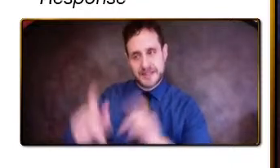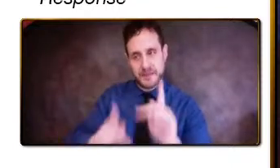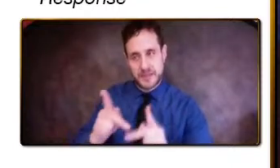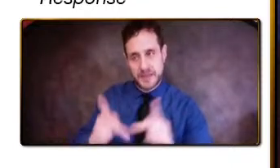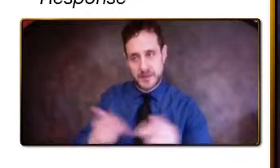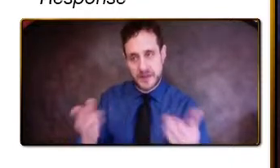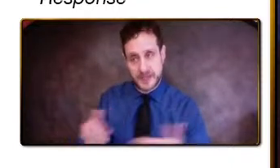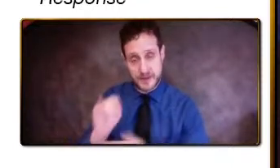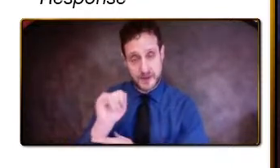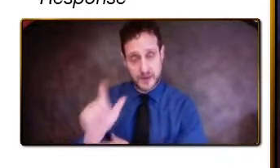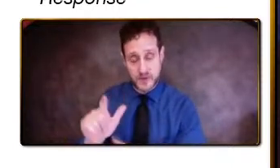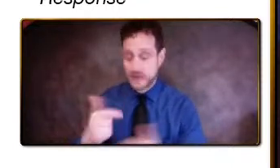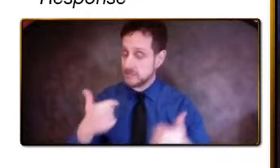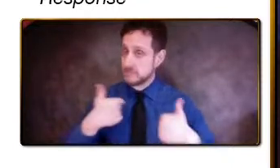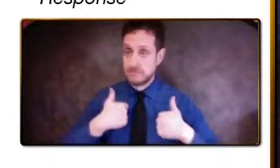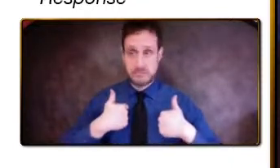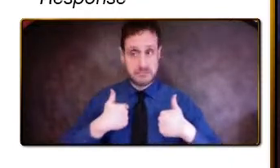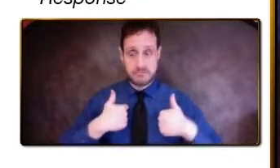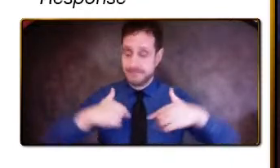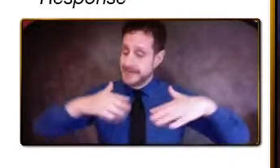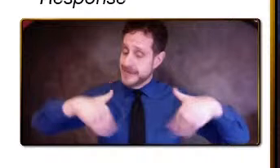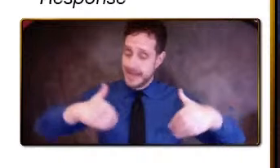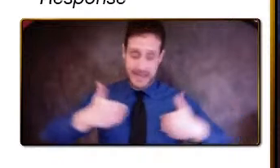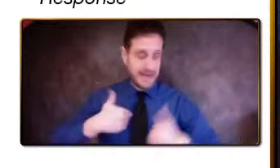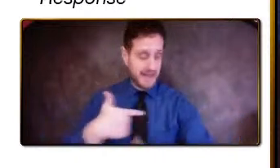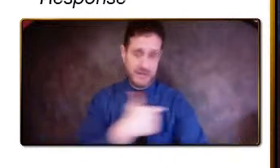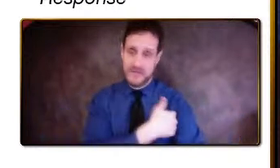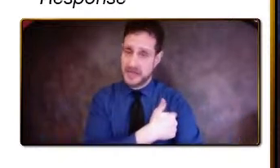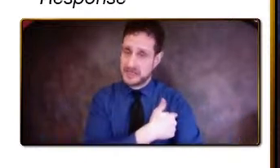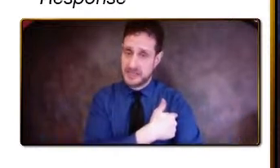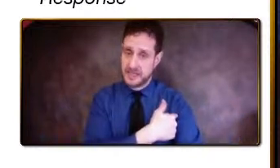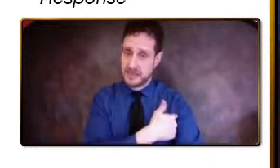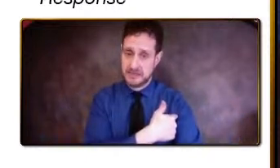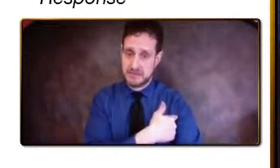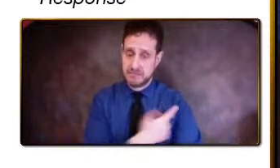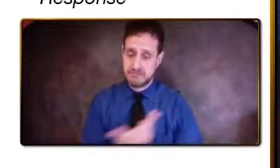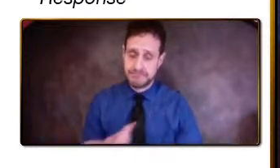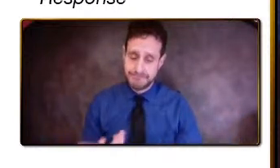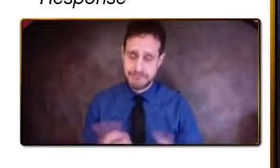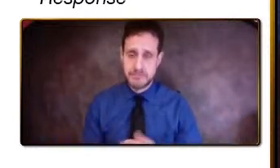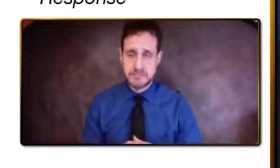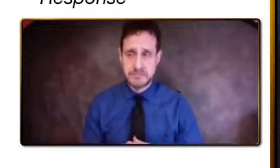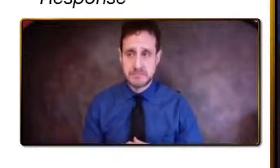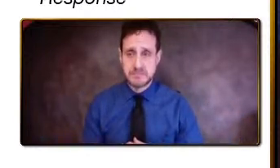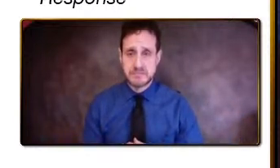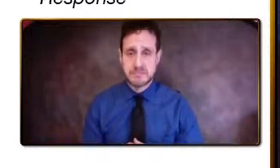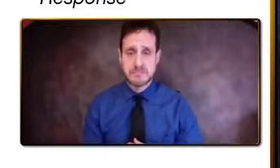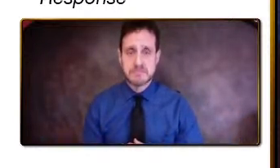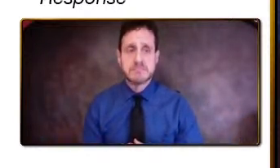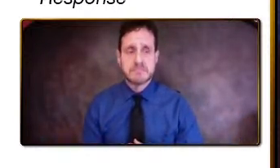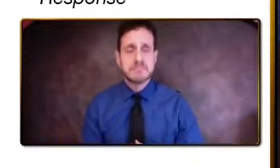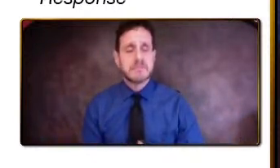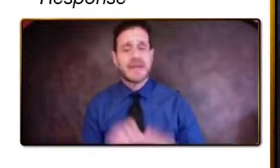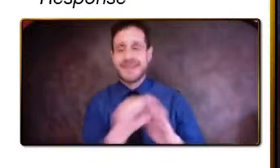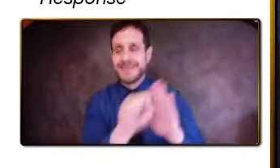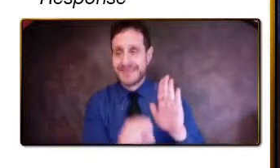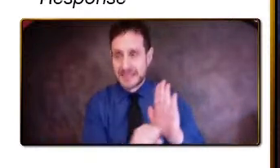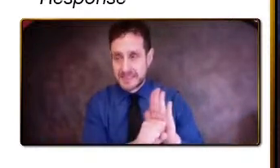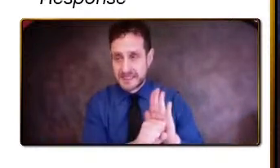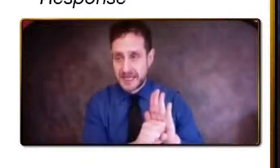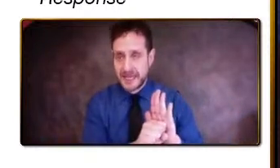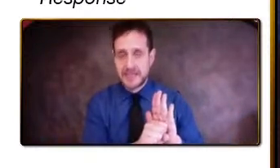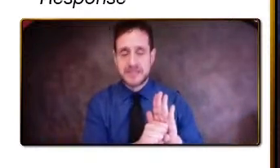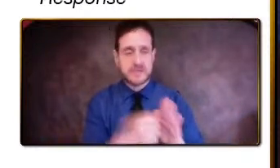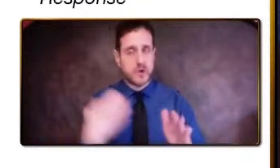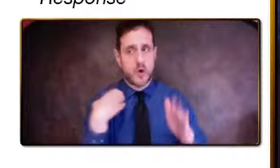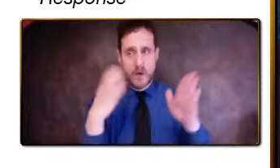Illinois. I have not been vaccinated. None of the constitutional officers, as far as I know, and none